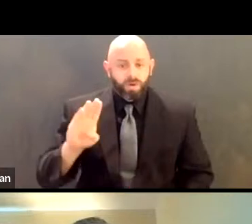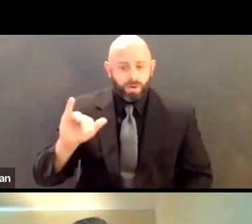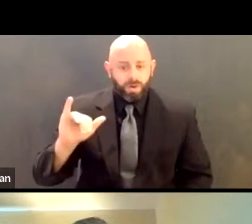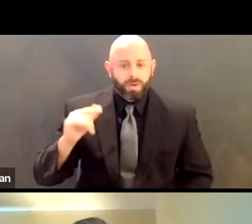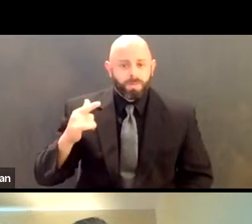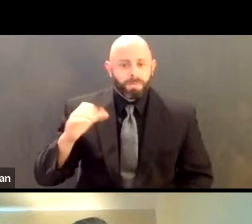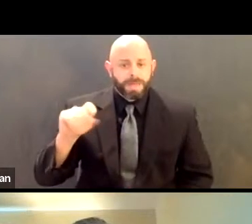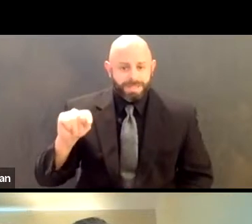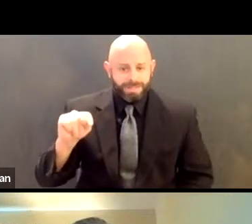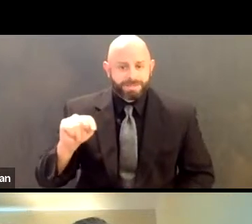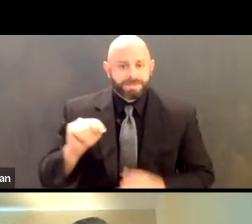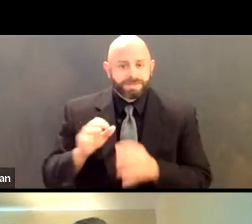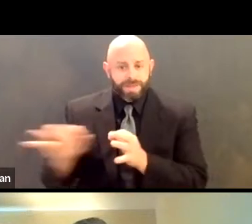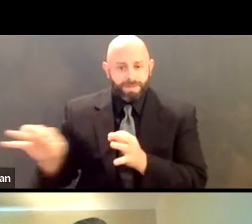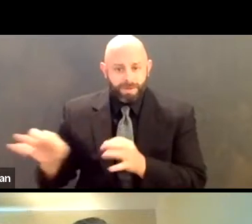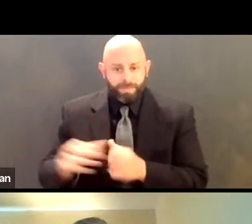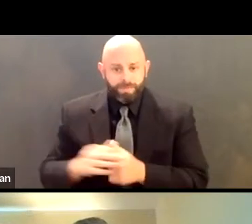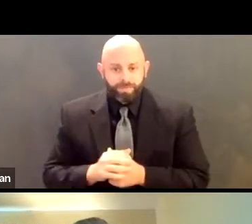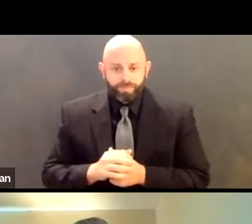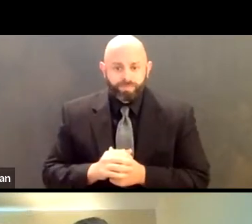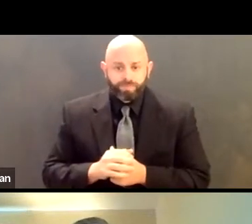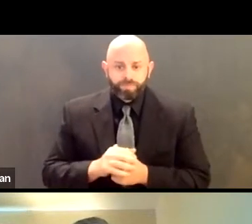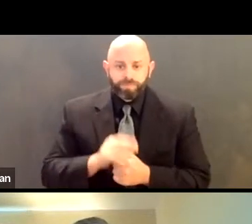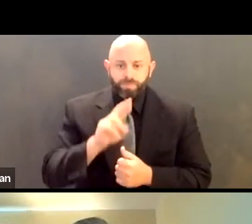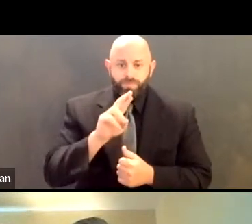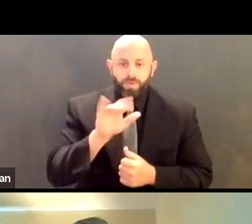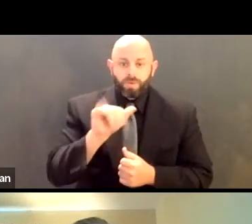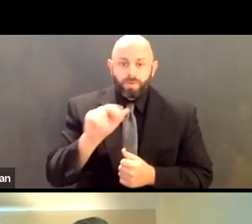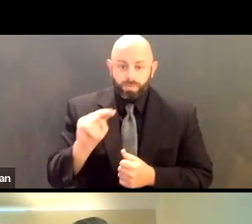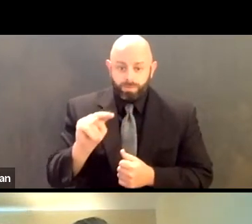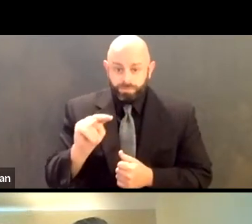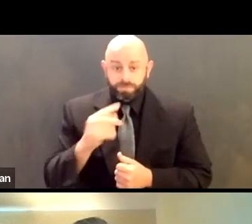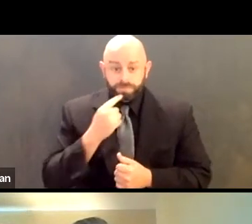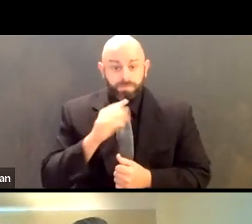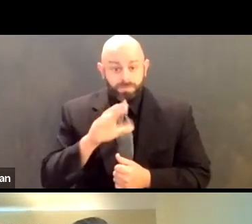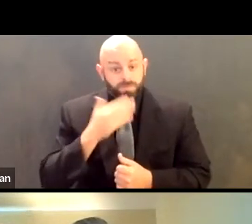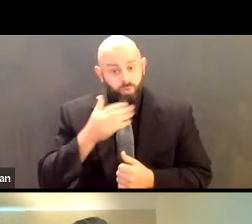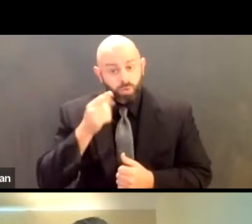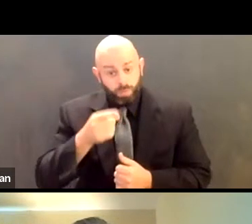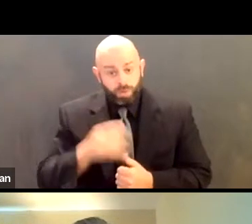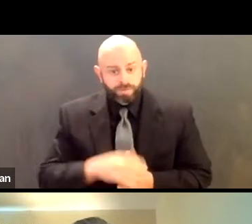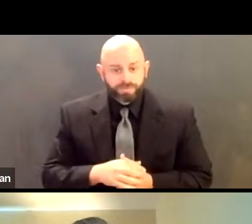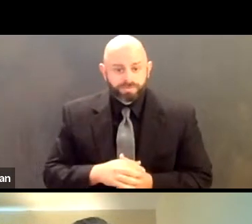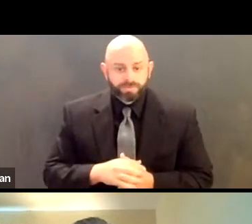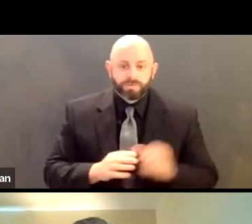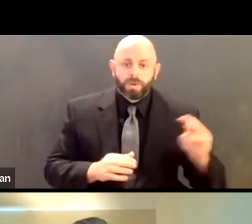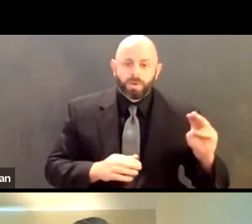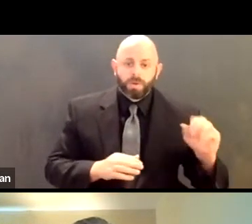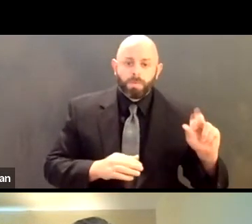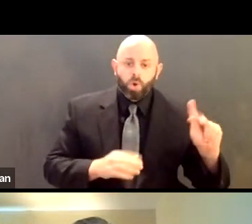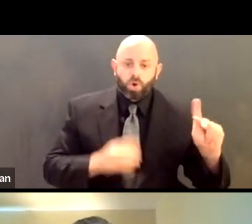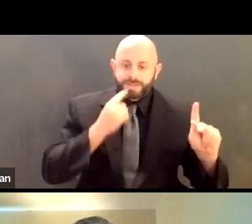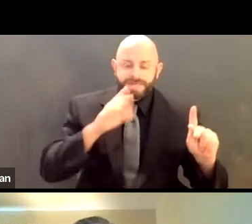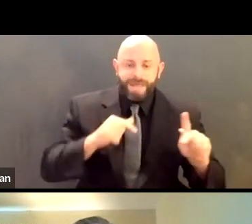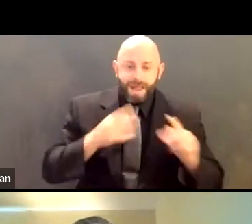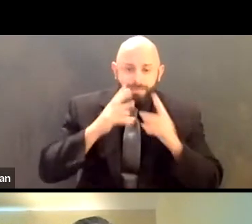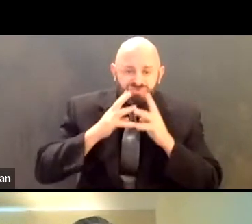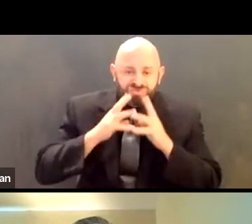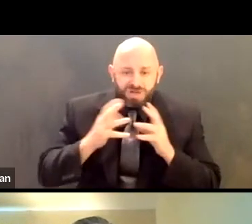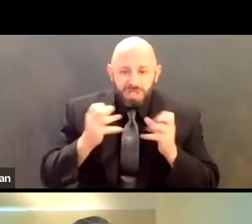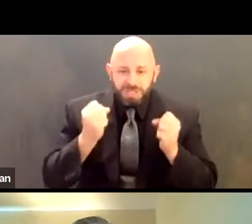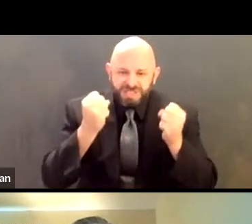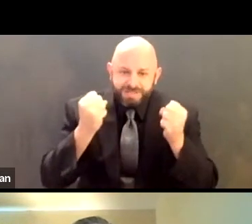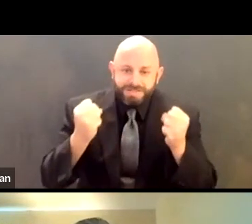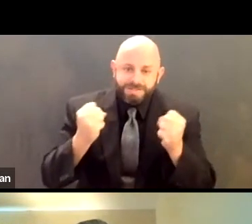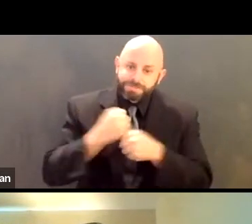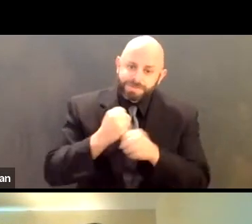That's a great point that you make, especially about the adaptability. Flopping at the mouth a little bit there. Well, I appreciate your thoughts on that. The adaptability is